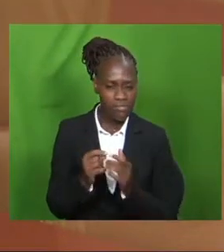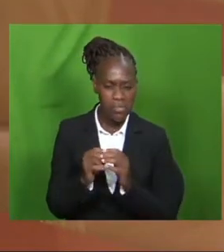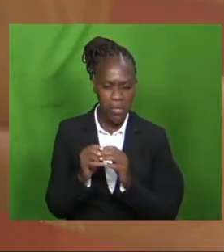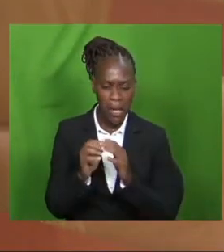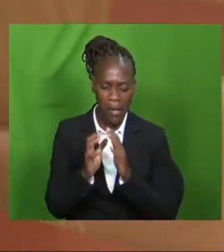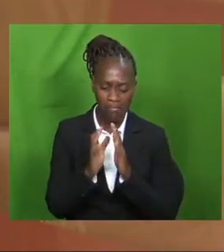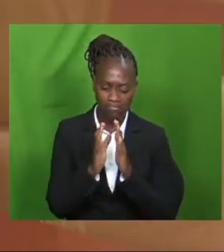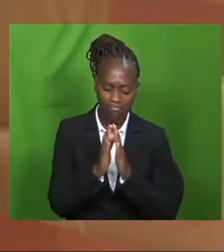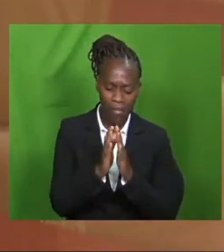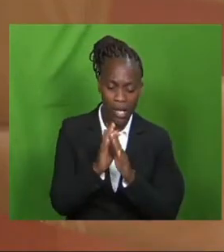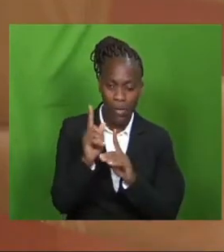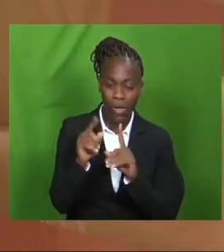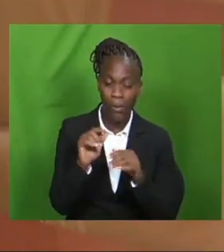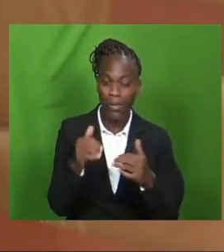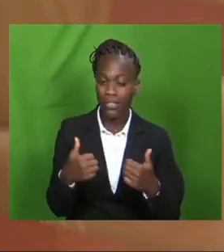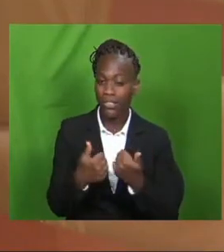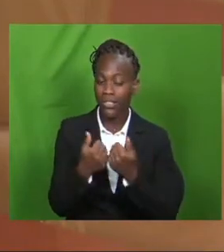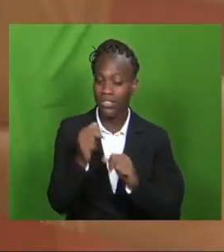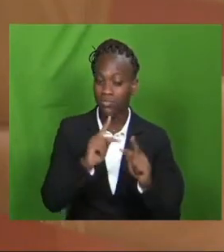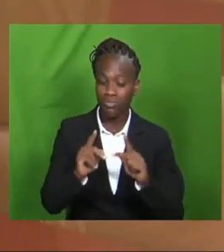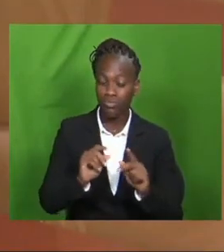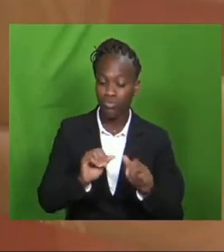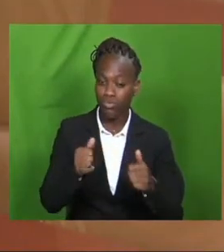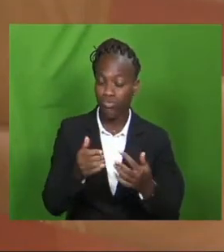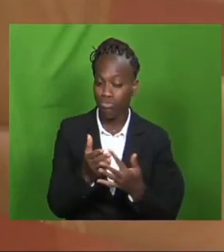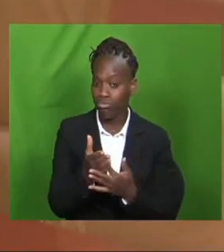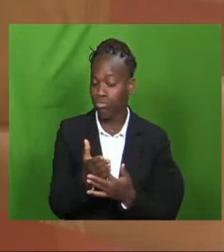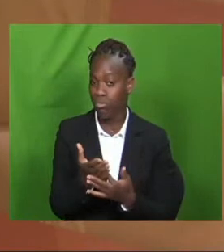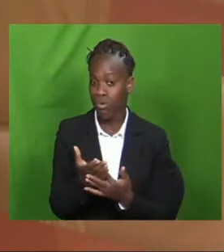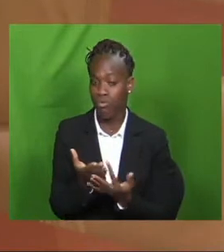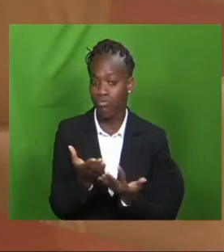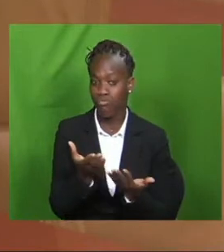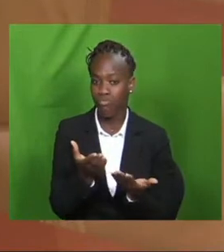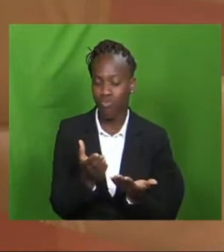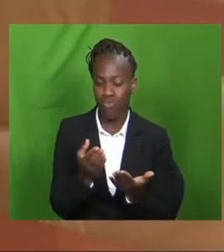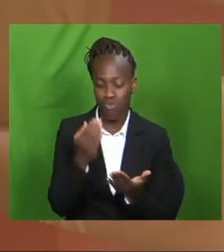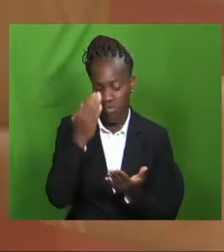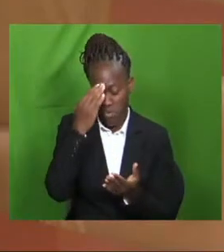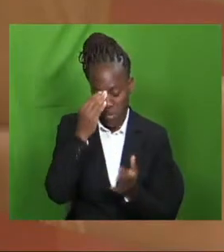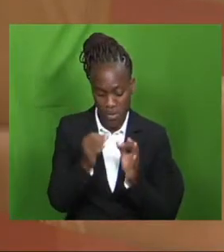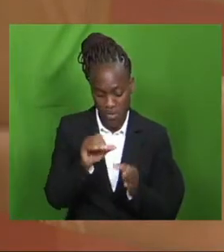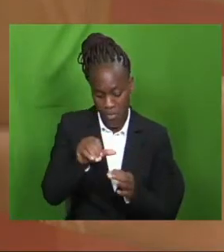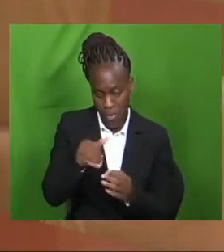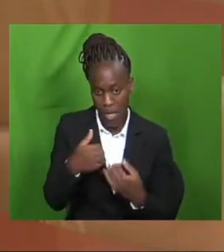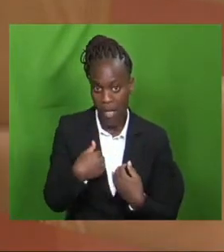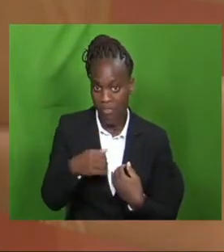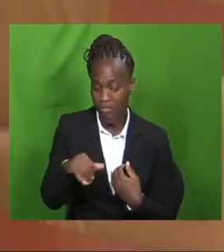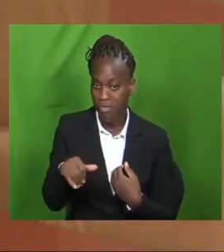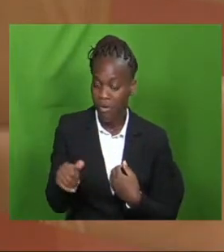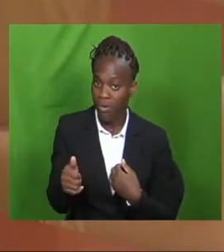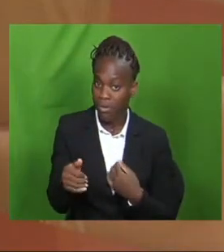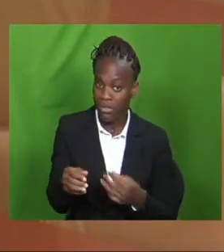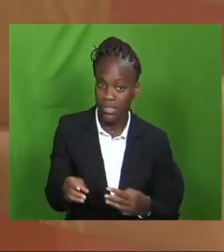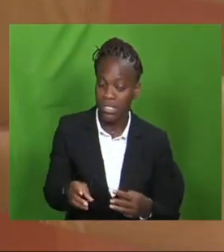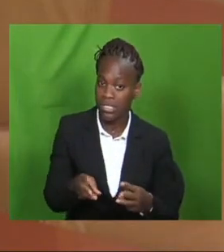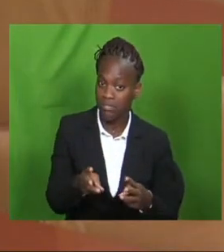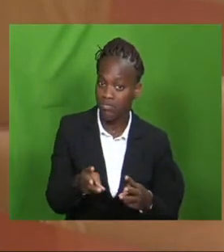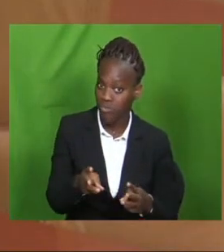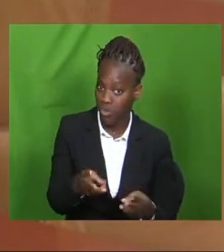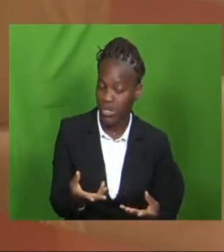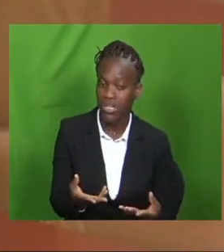is there a way you can put in an alternative, some temporary measure to,